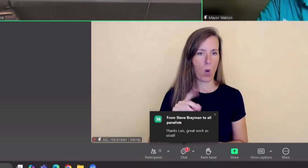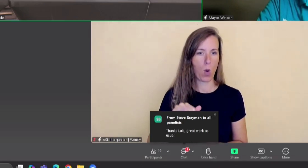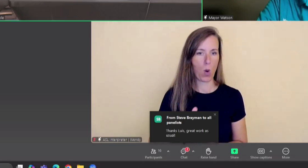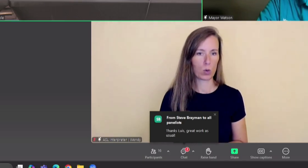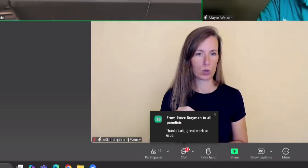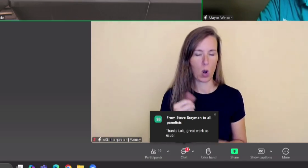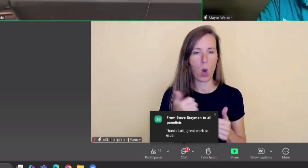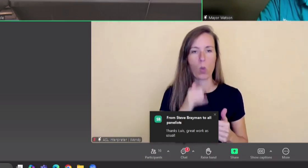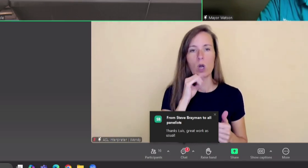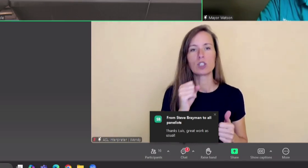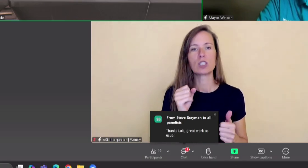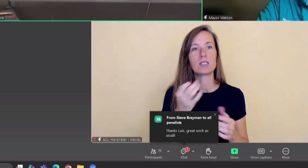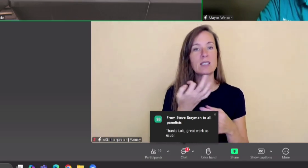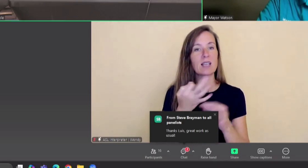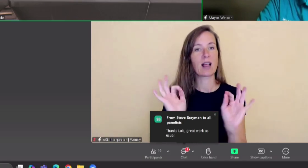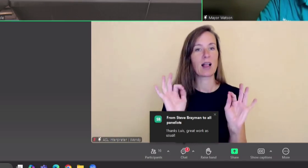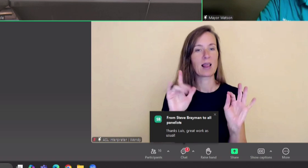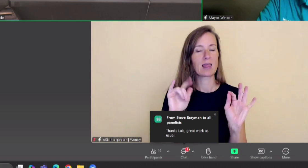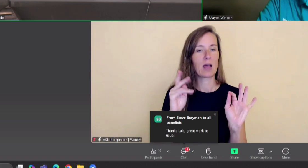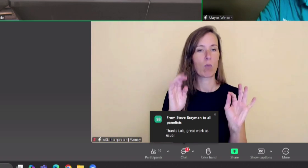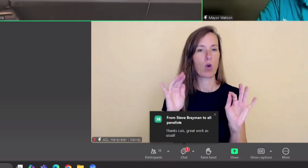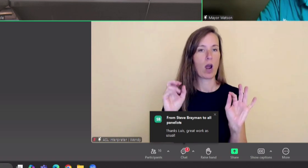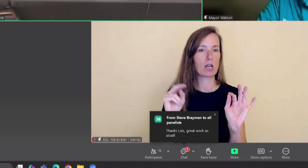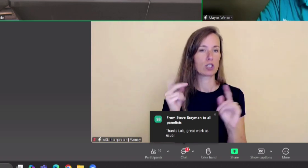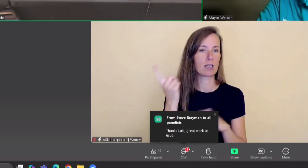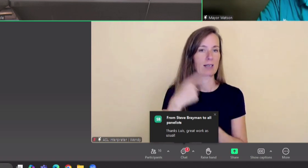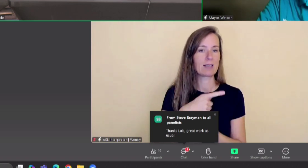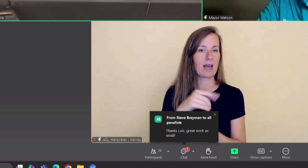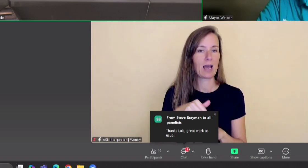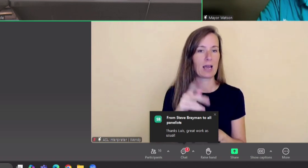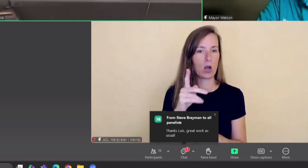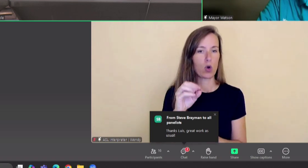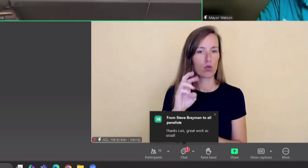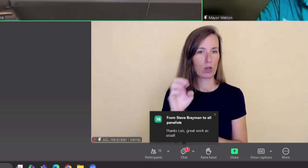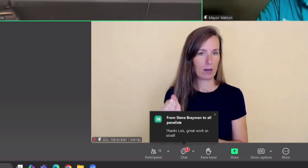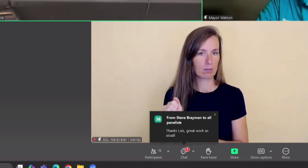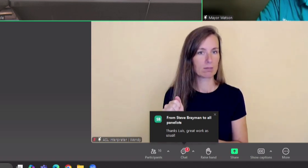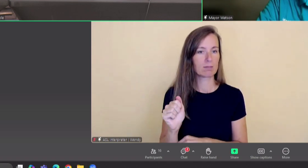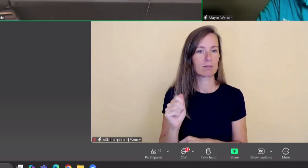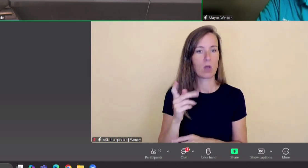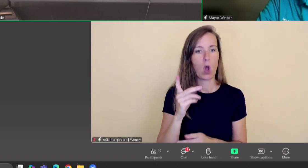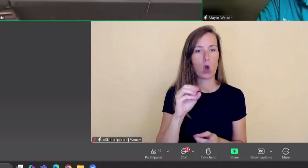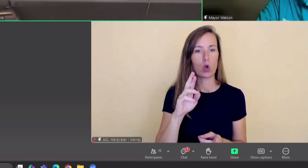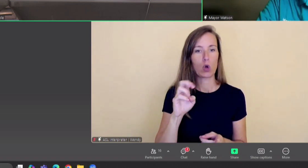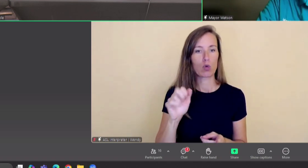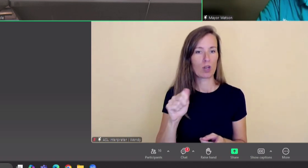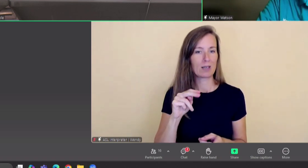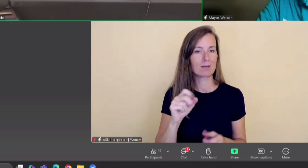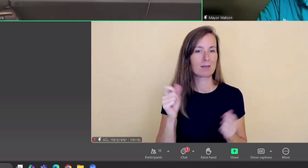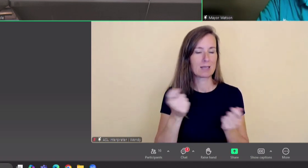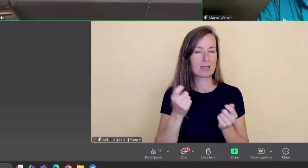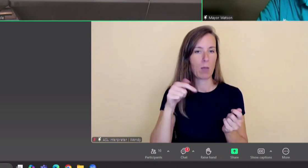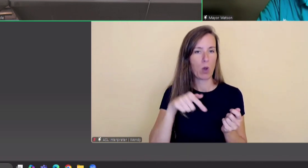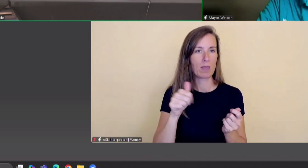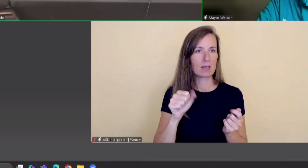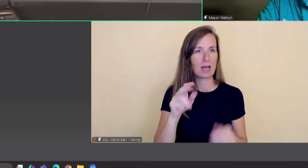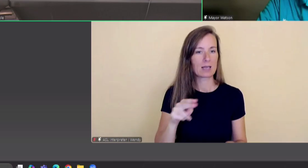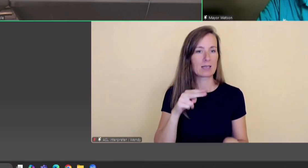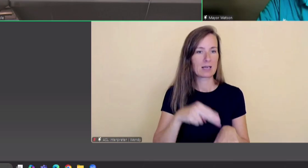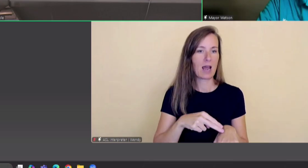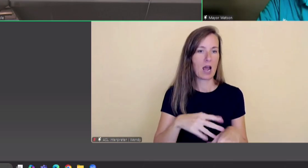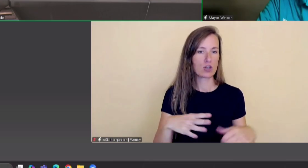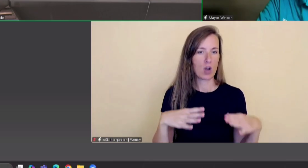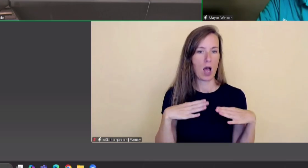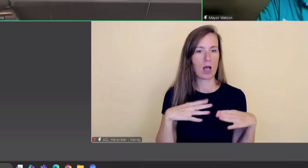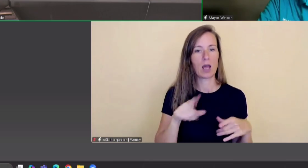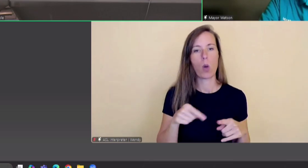it is a day that Koreans celebrate as a national holiday when we were liberated from the brutal colonization